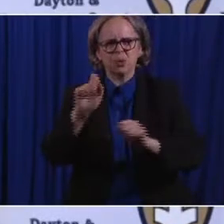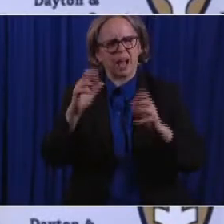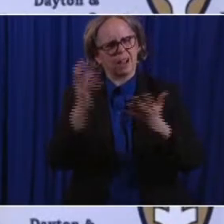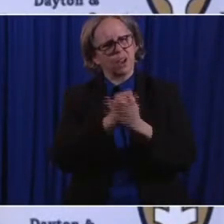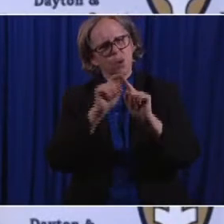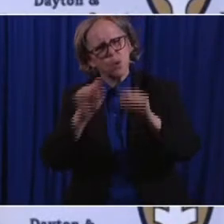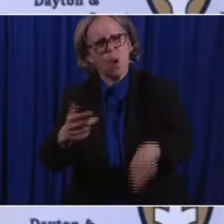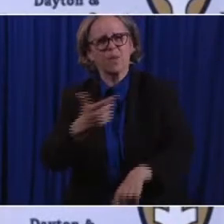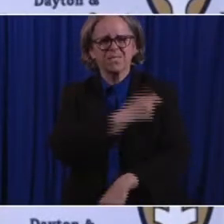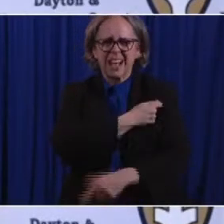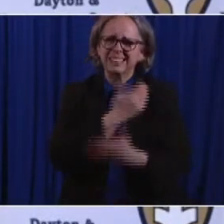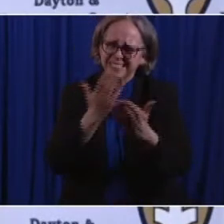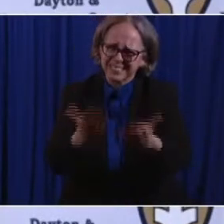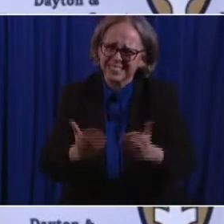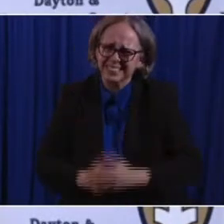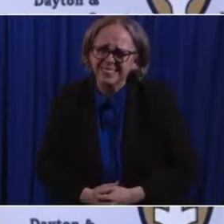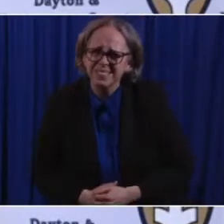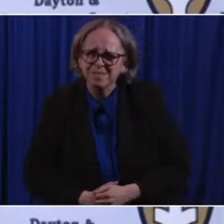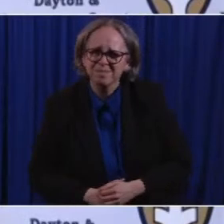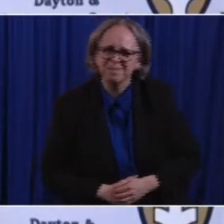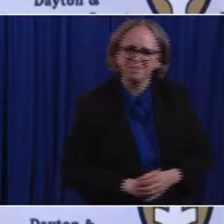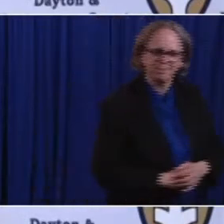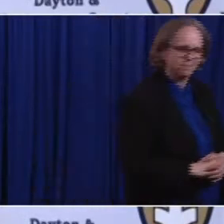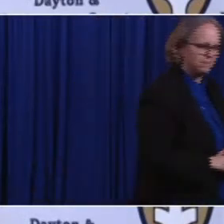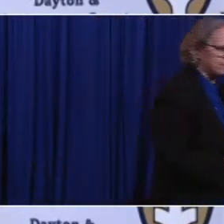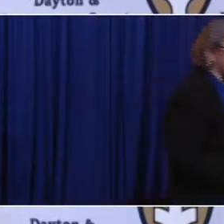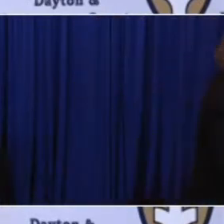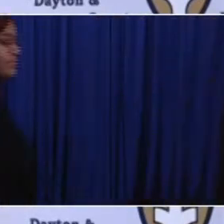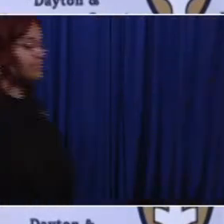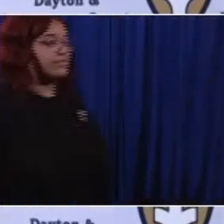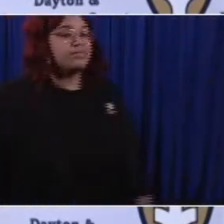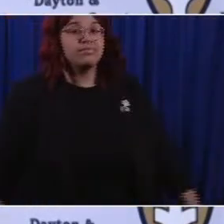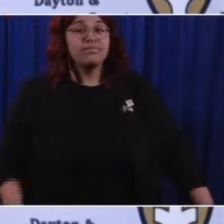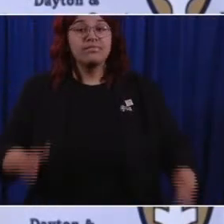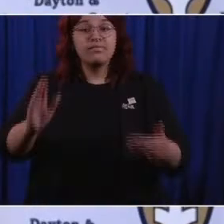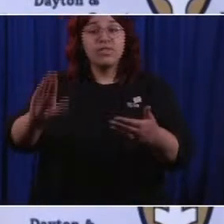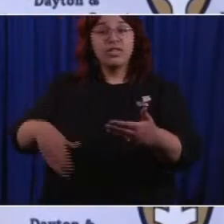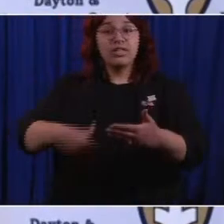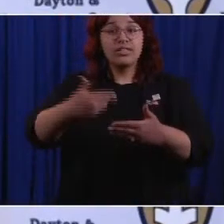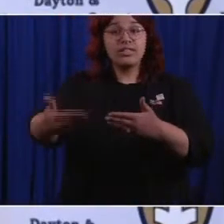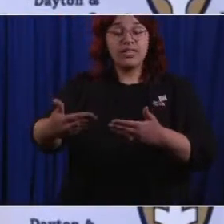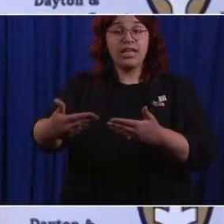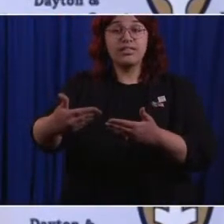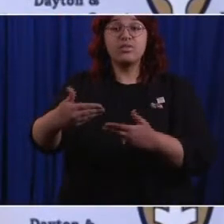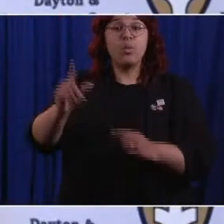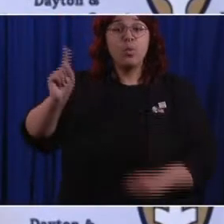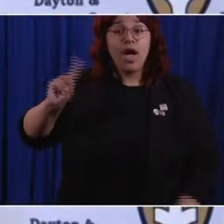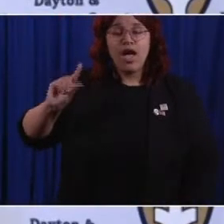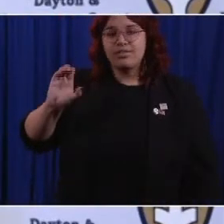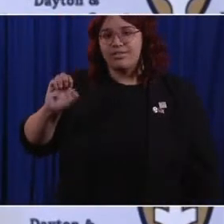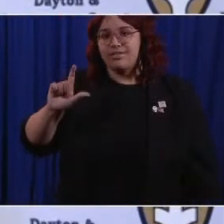Next question comes on site at the Celeste Center from Jeff Reddick at WSYX in Columbus.